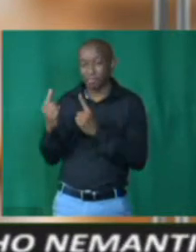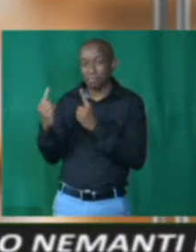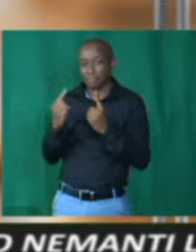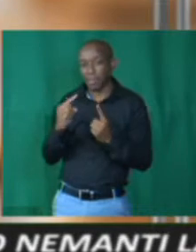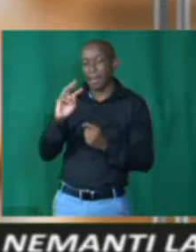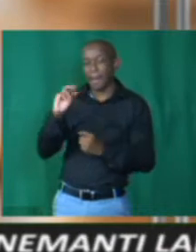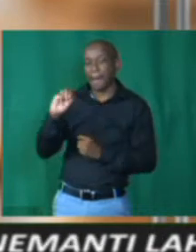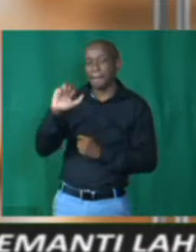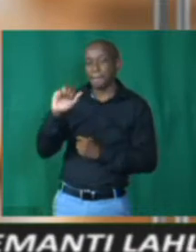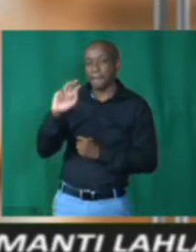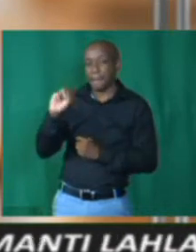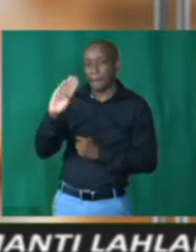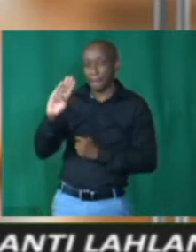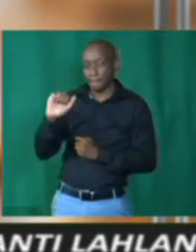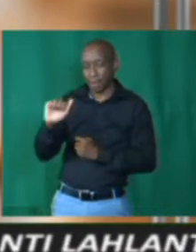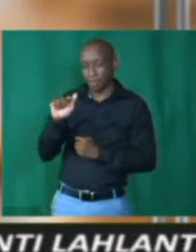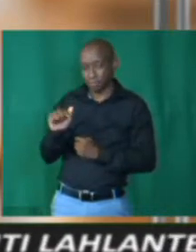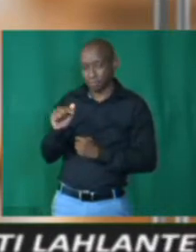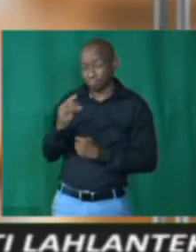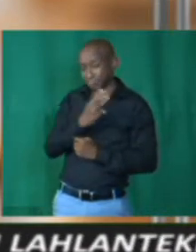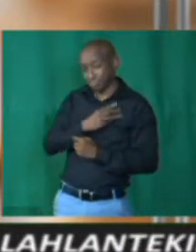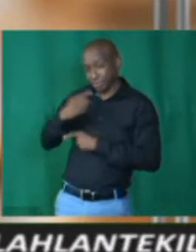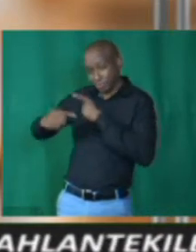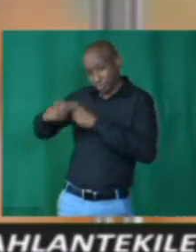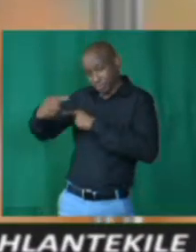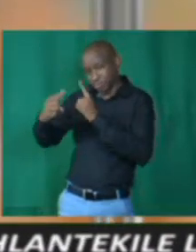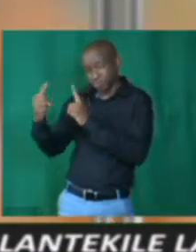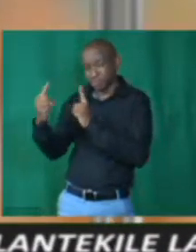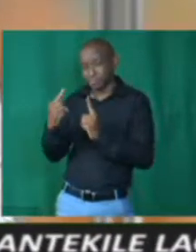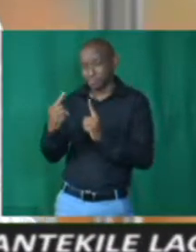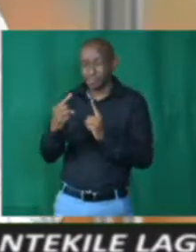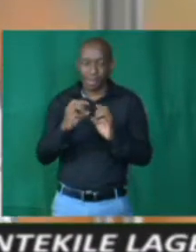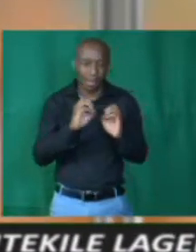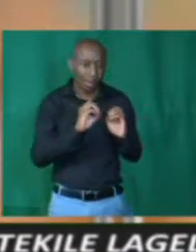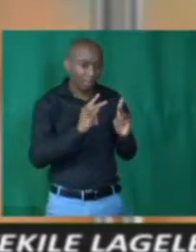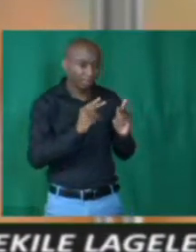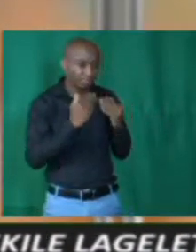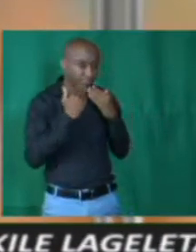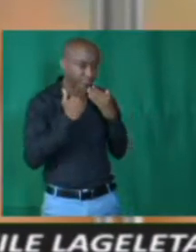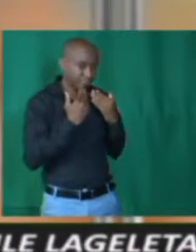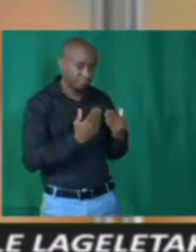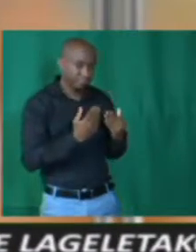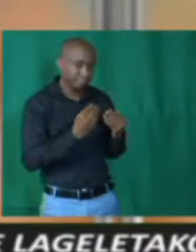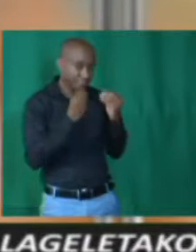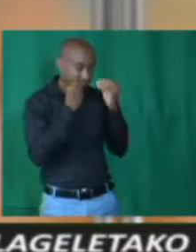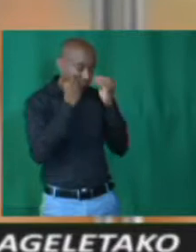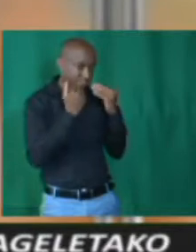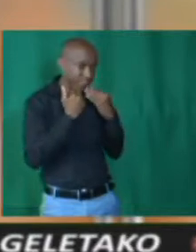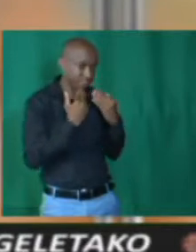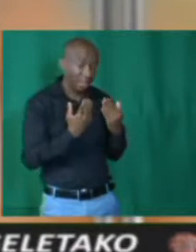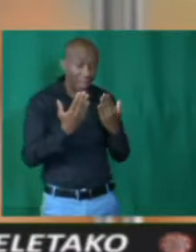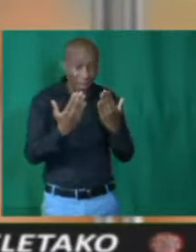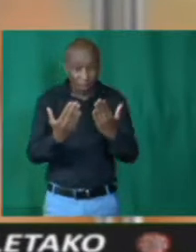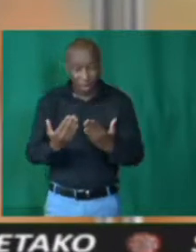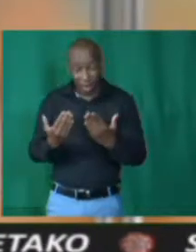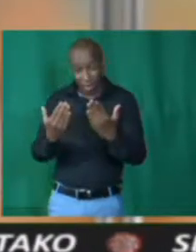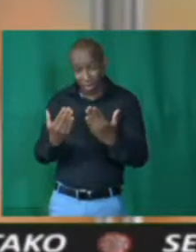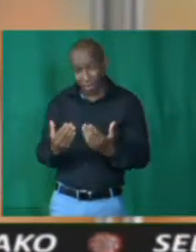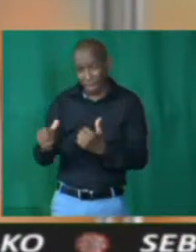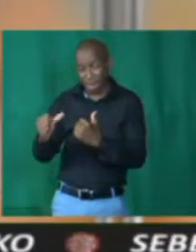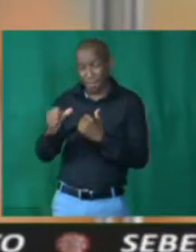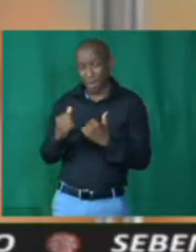Zweli Mamba. Zweli, I'll let you continue with your lesson. Okay, thank you, Gwazi. Welcome back,